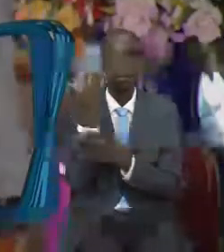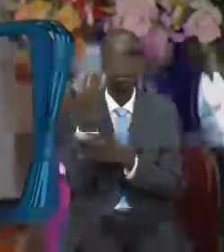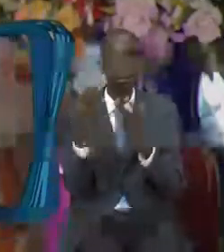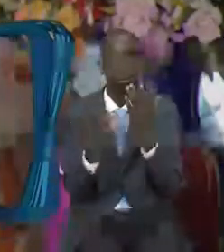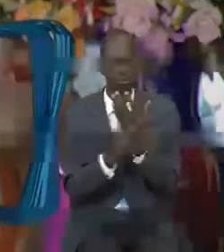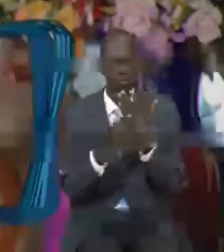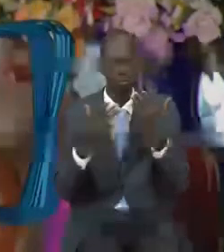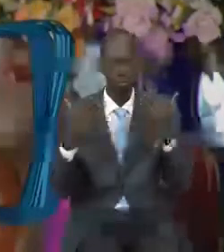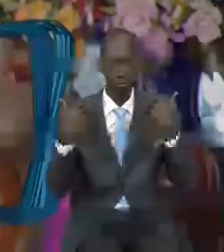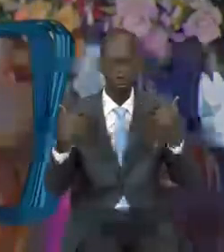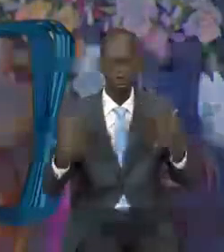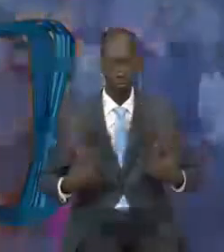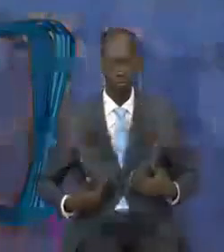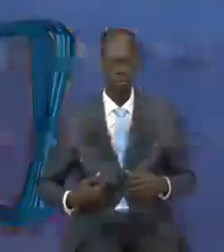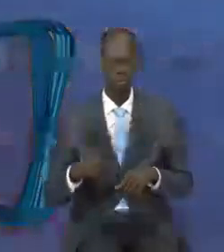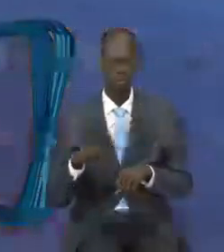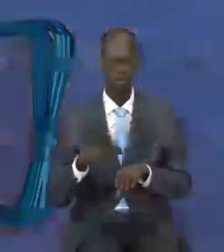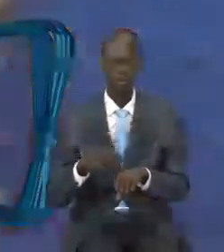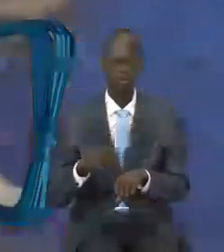everything. It's an